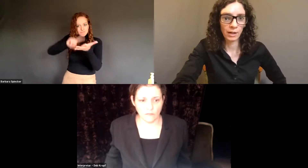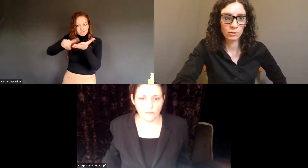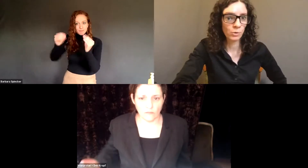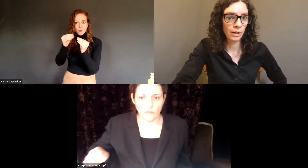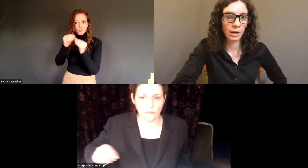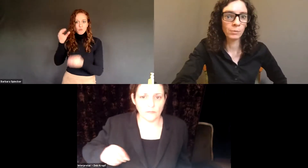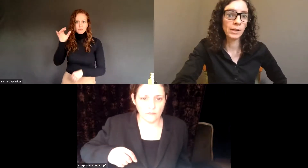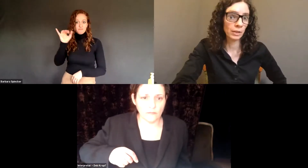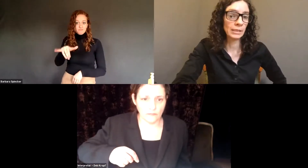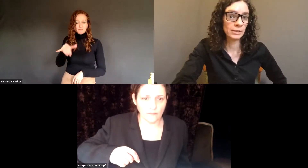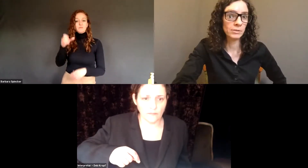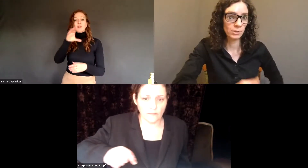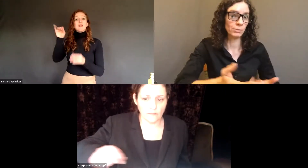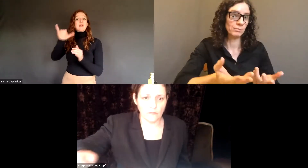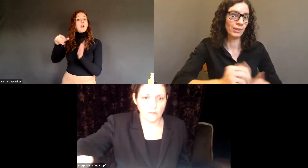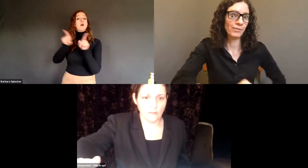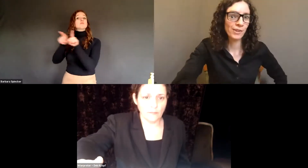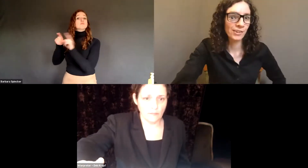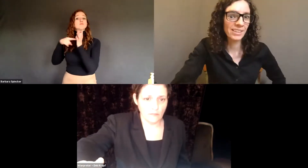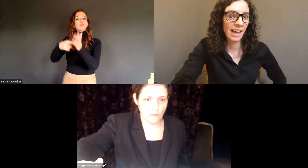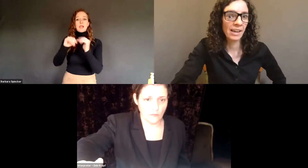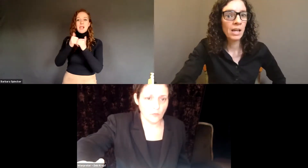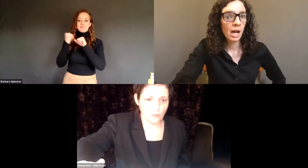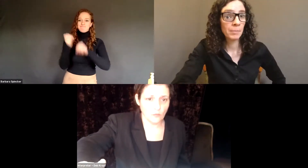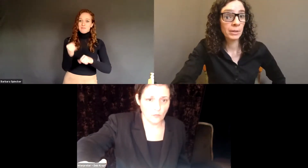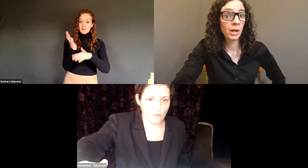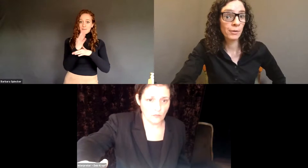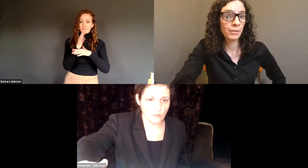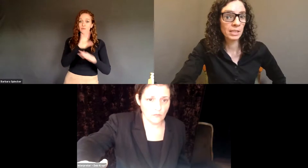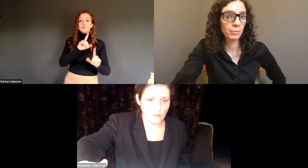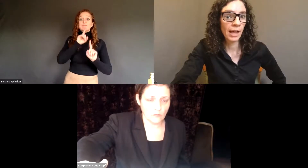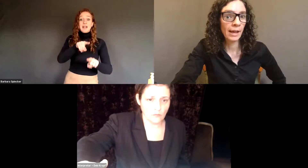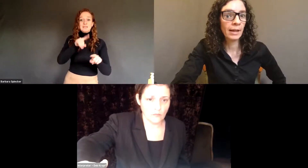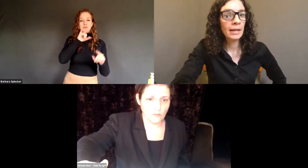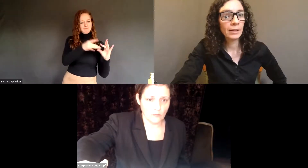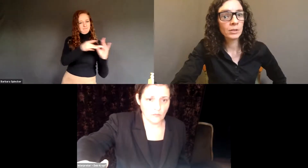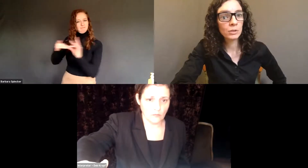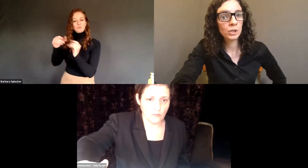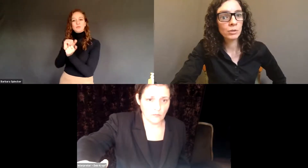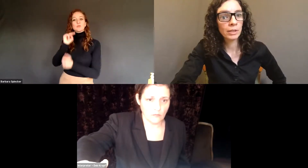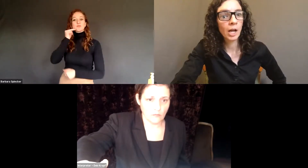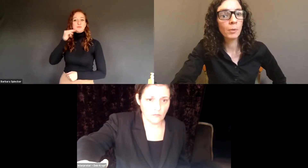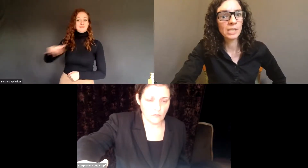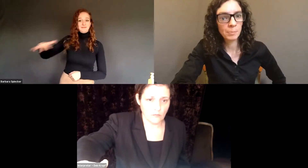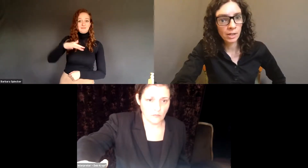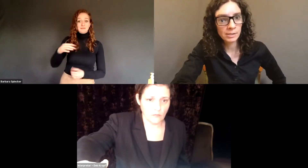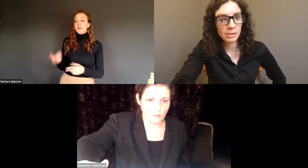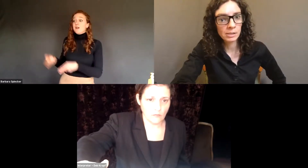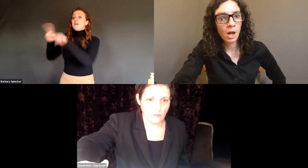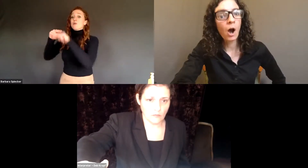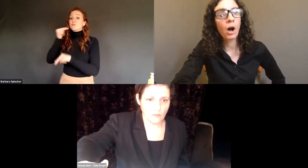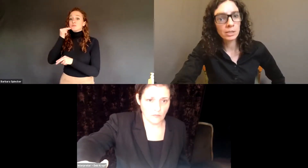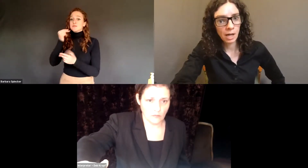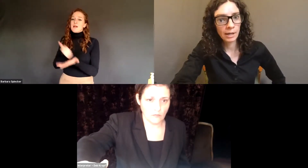particular factors were there. We definitely need to look further into that, but there are other things in play. It also showed that kelp